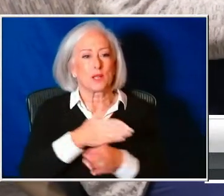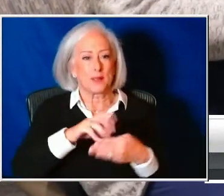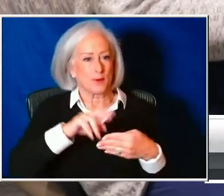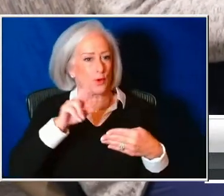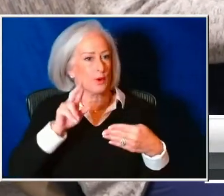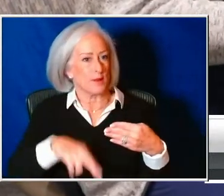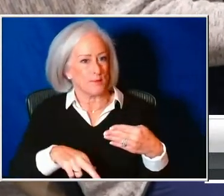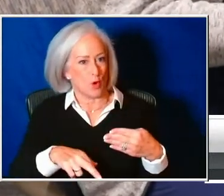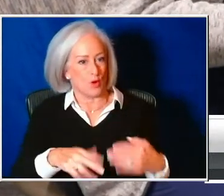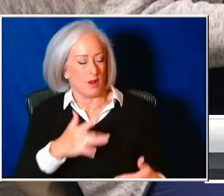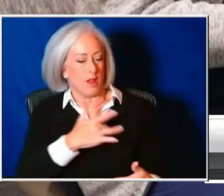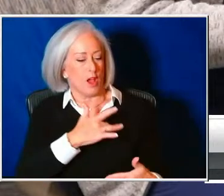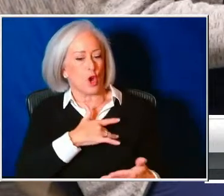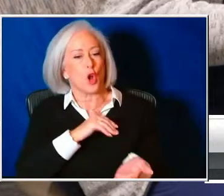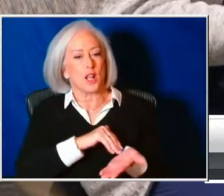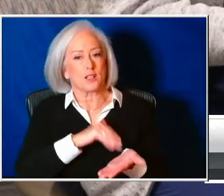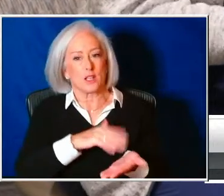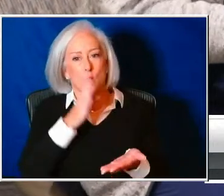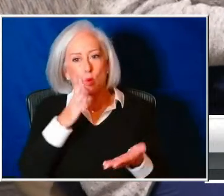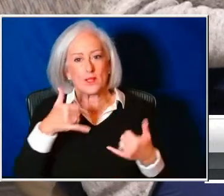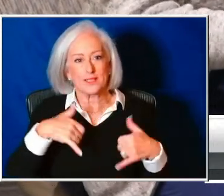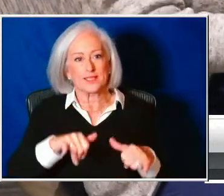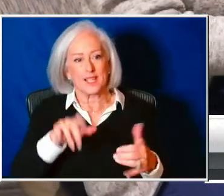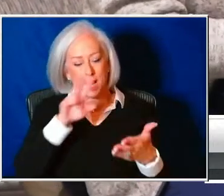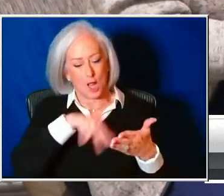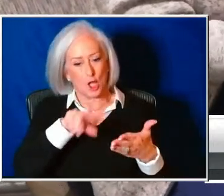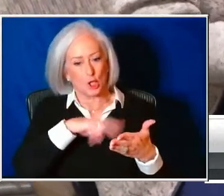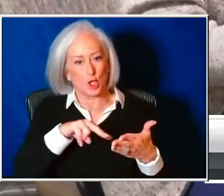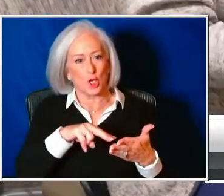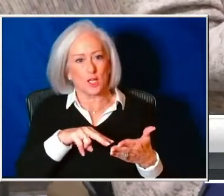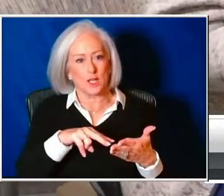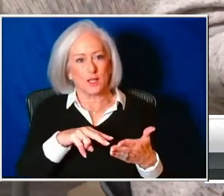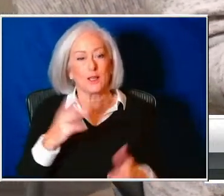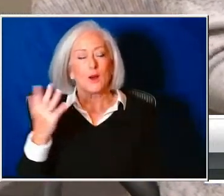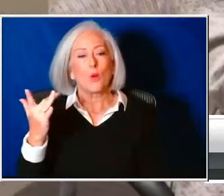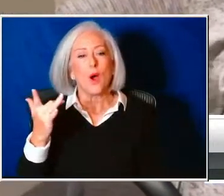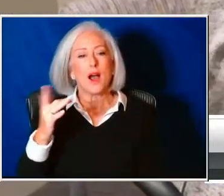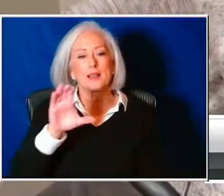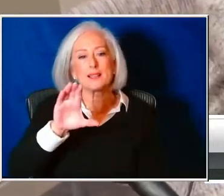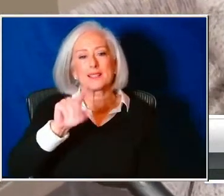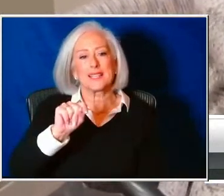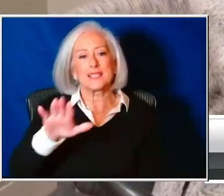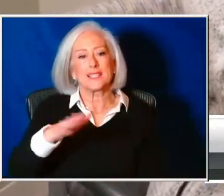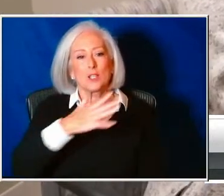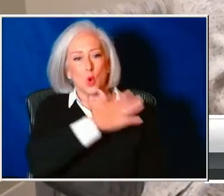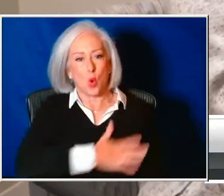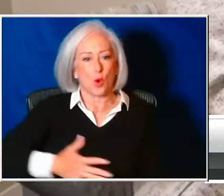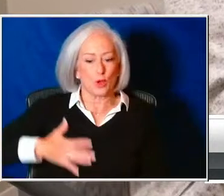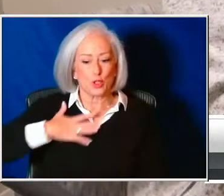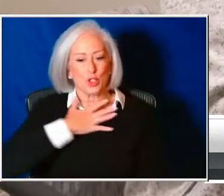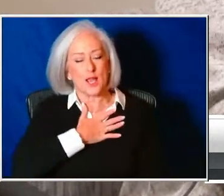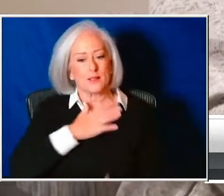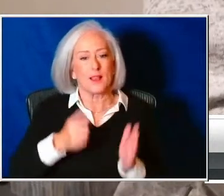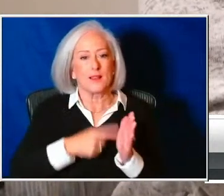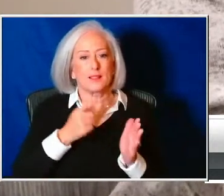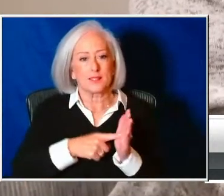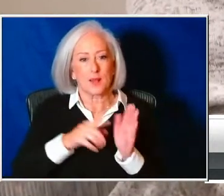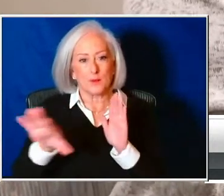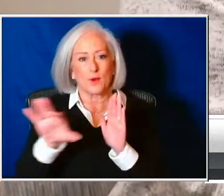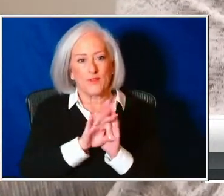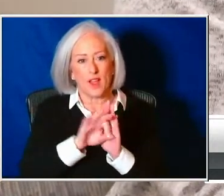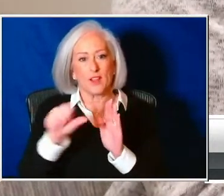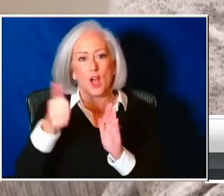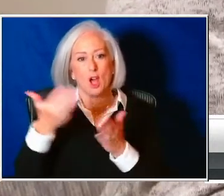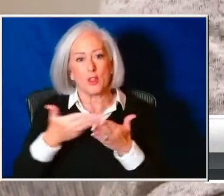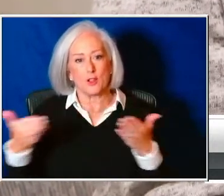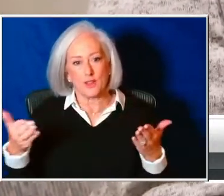will still take a look at all of these images because we did do a CT of the chest. So there are sometimes we find some incidental findings because we do